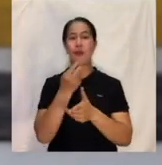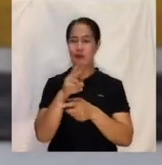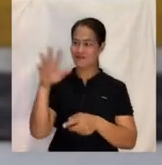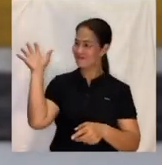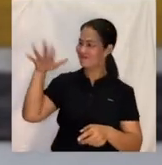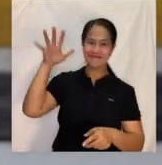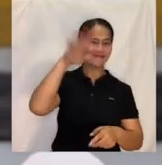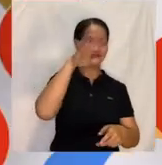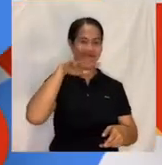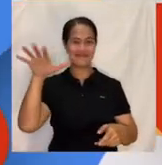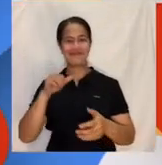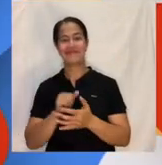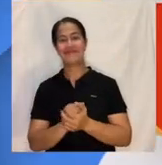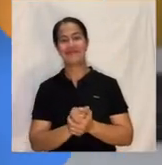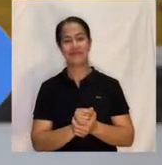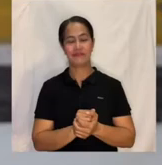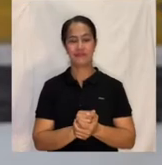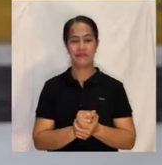or goodbye.